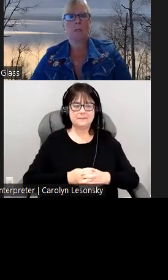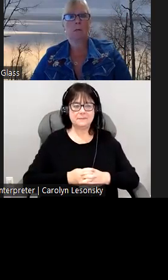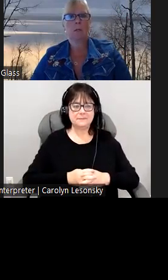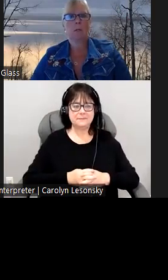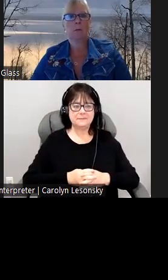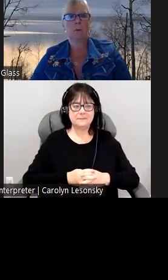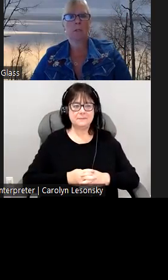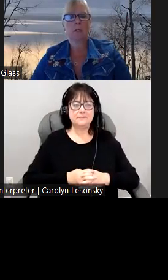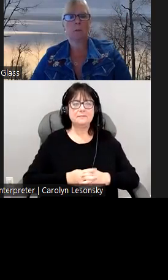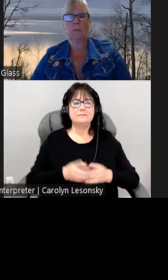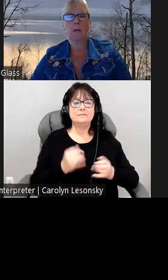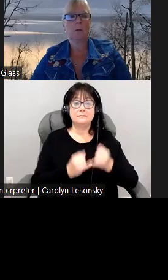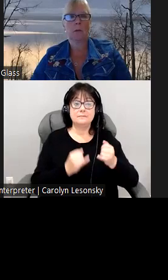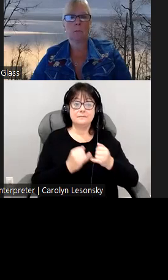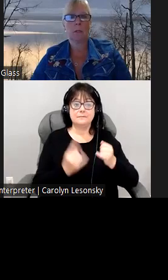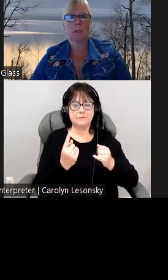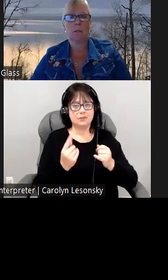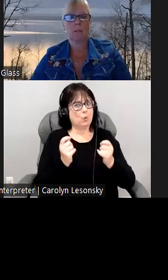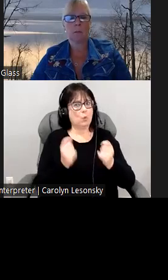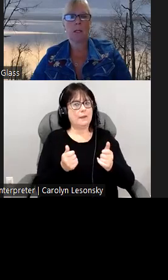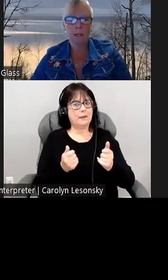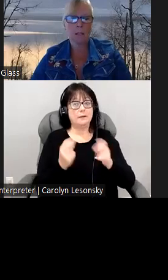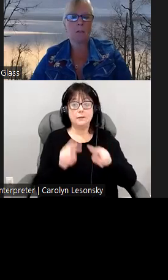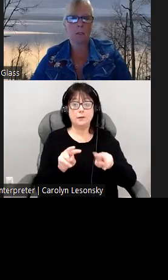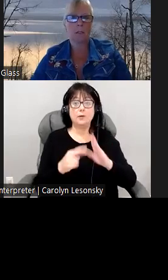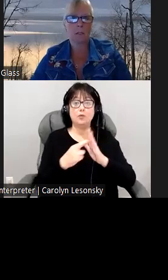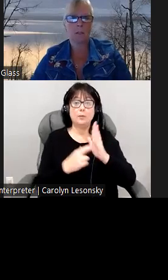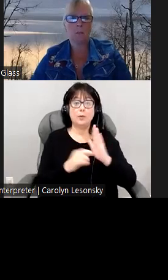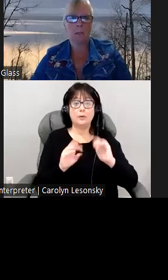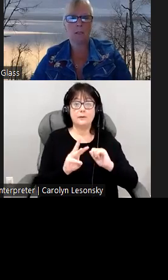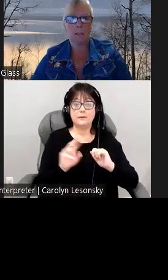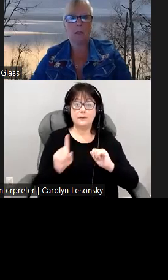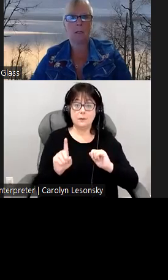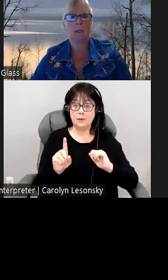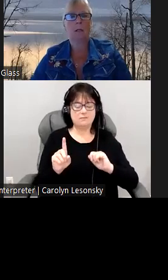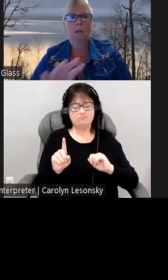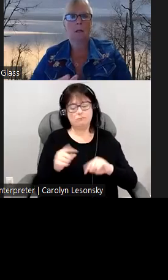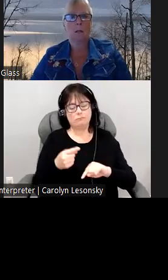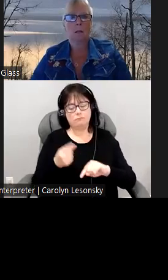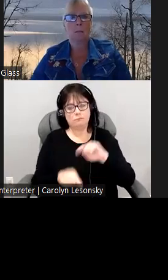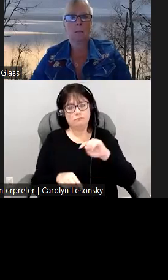We'll take a quick look at report 61, very quick compared to the others, because we can't look at 61 in detail